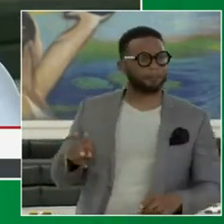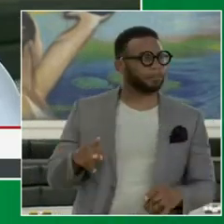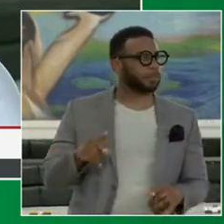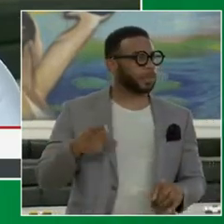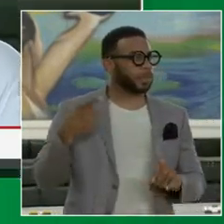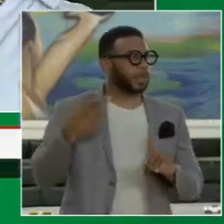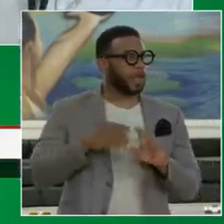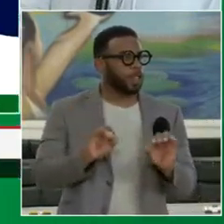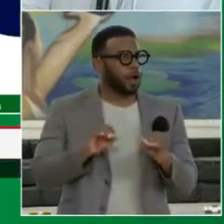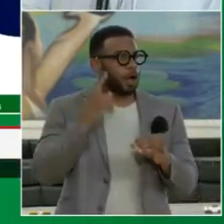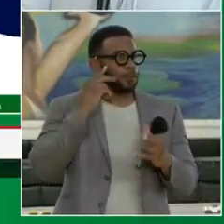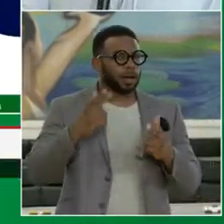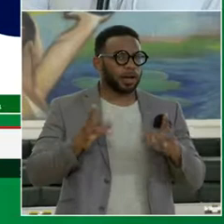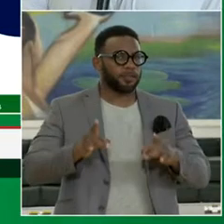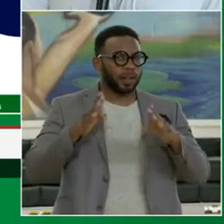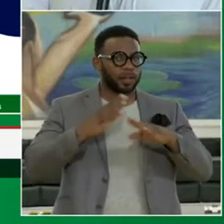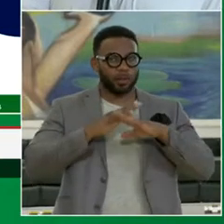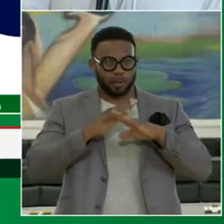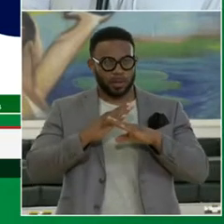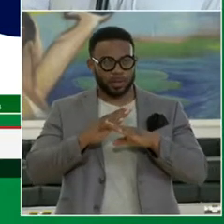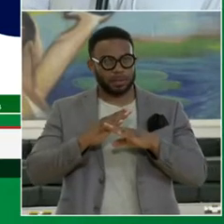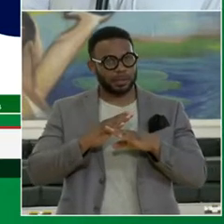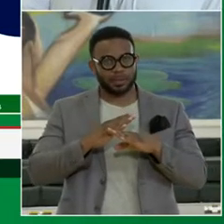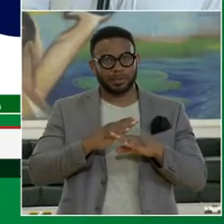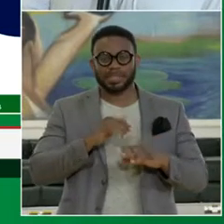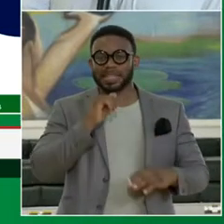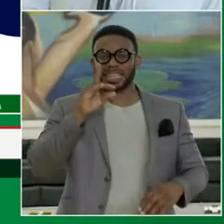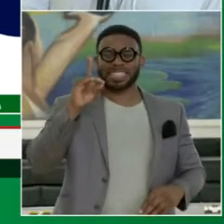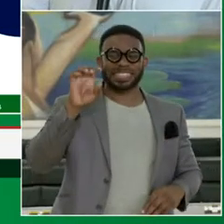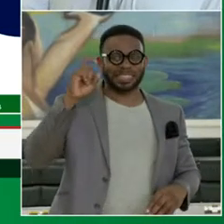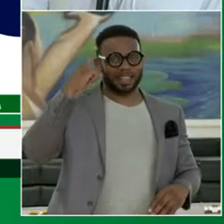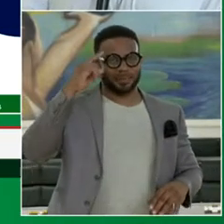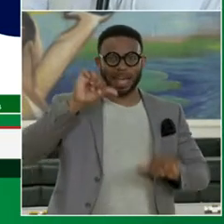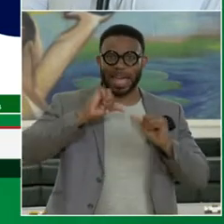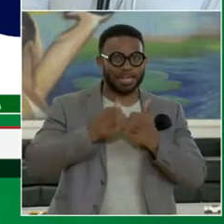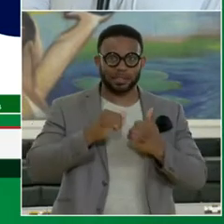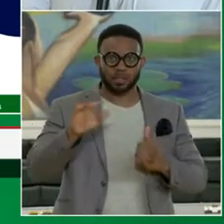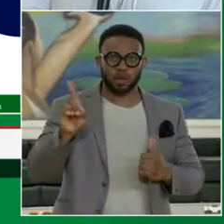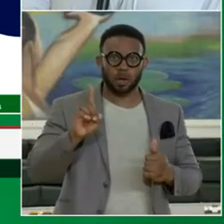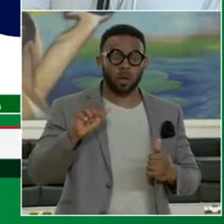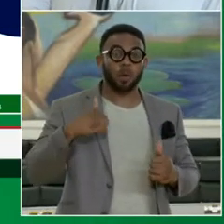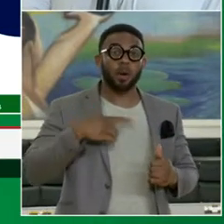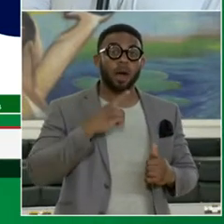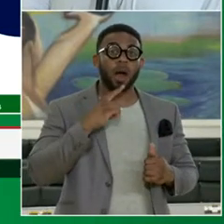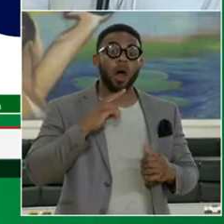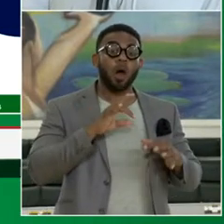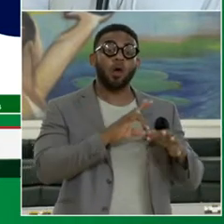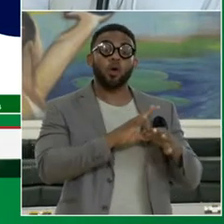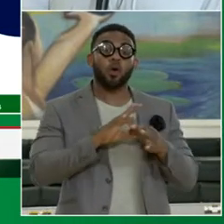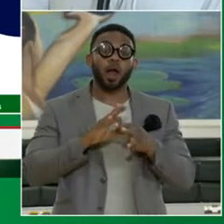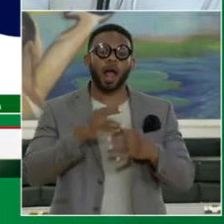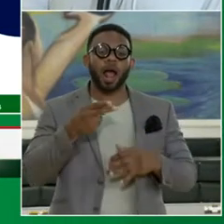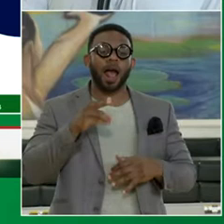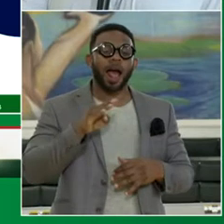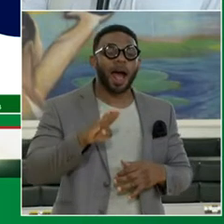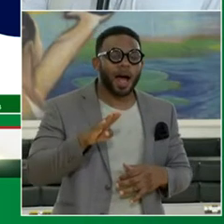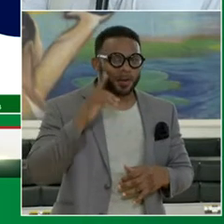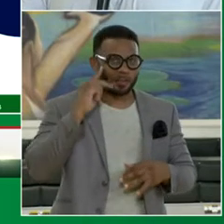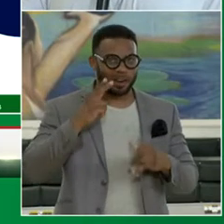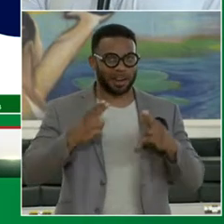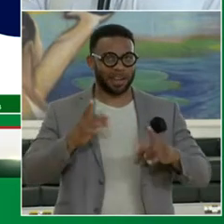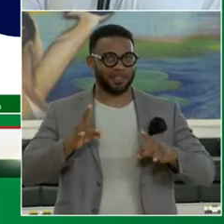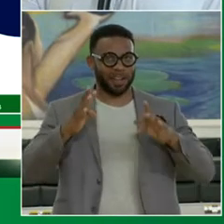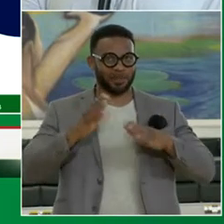the Office of Gun Violence Prevention is not a D.C. government agency. We're a coordinating hub for gun violence